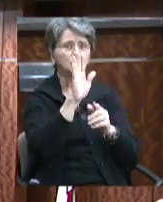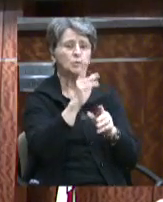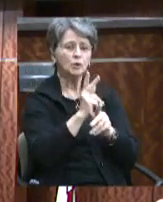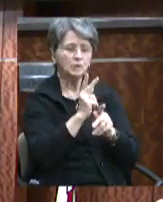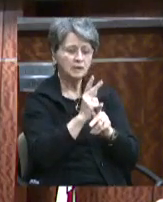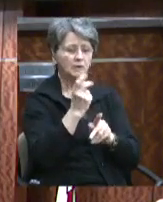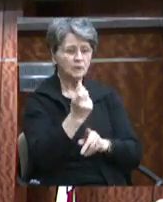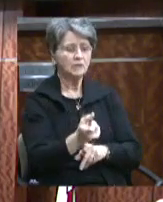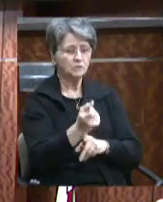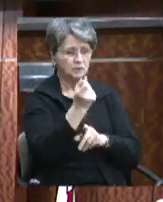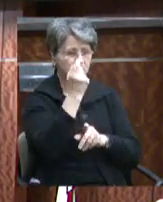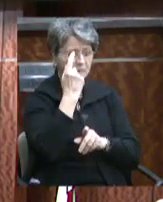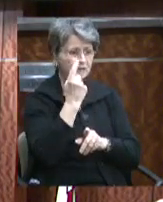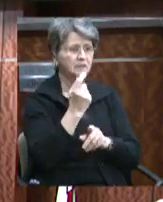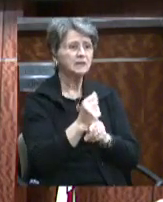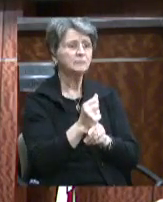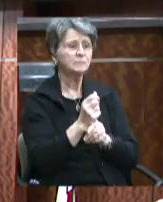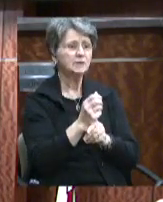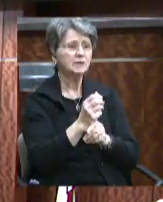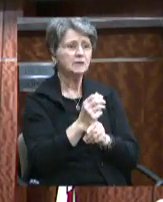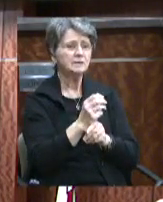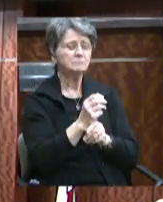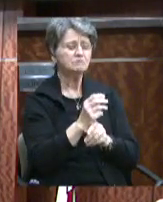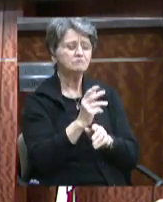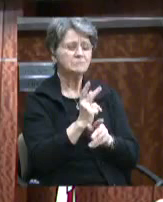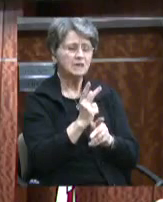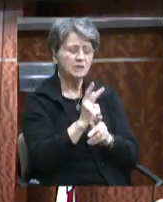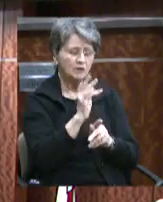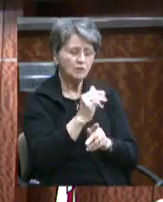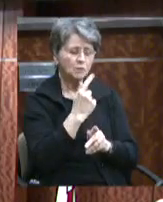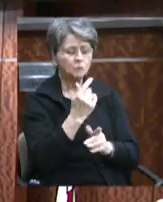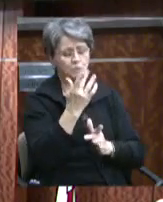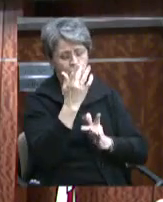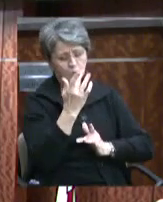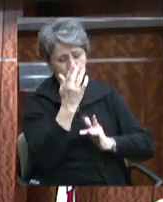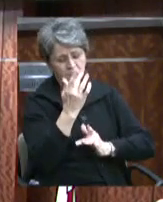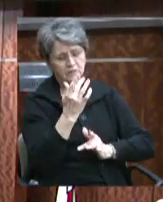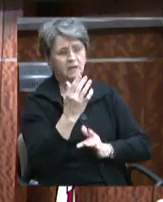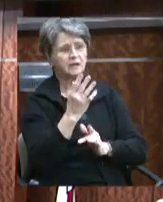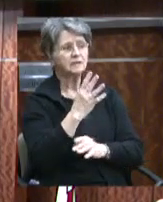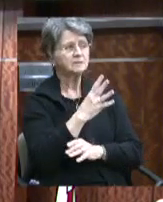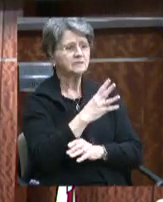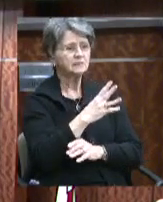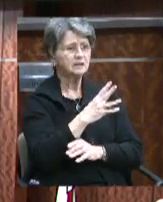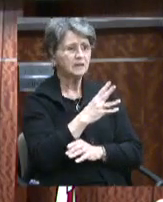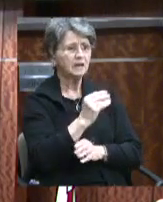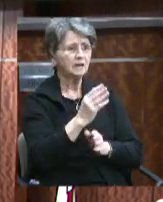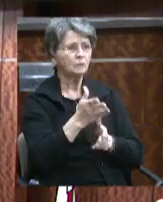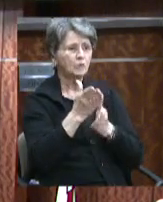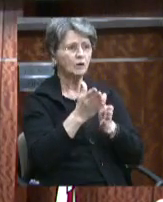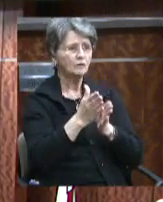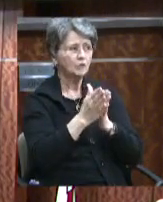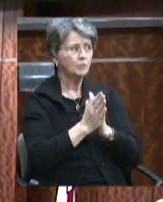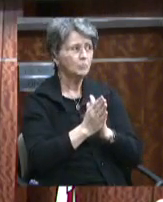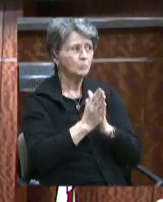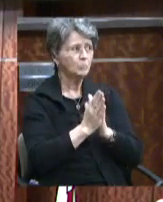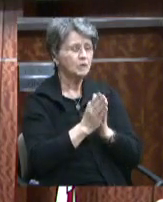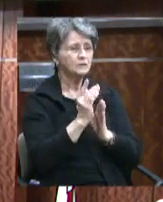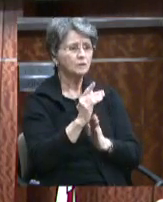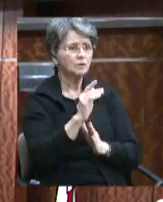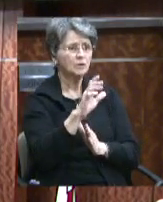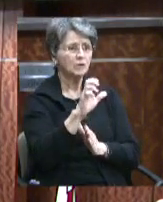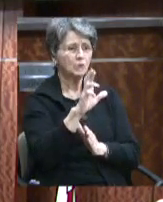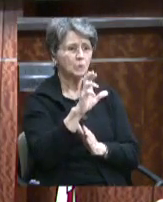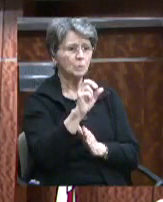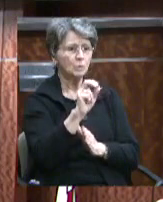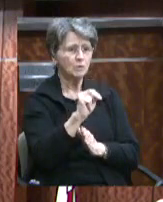understanding. Remember those who lie upon a bed of affliction. That's prayer. Bring back on the